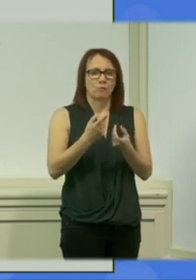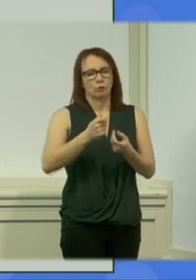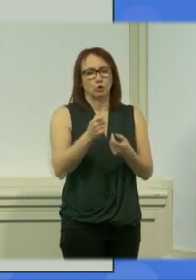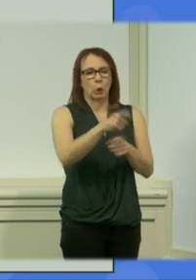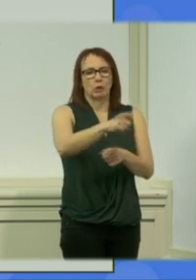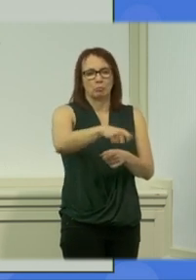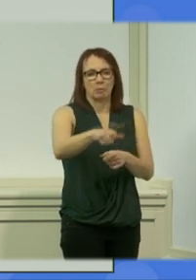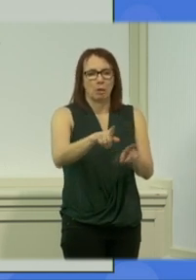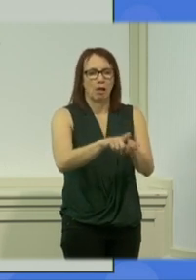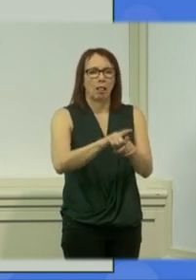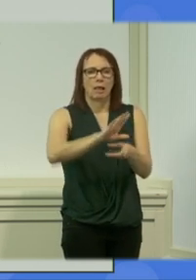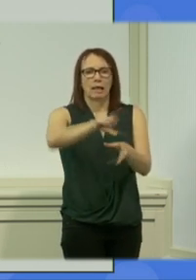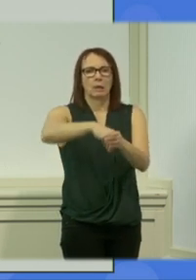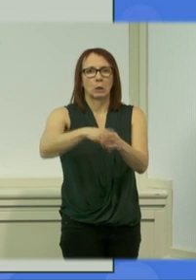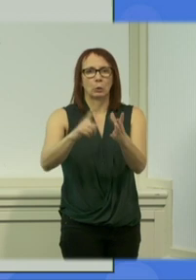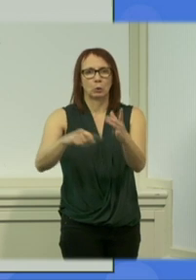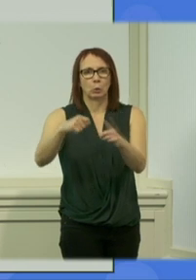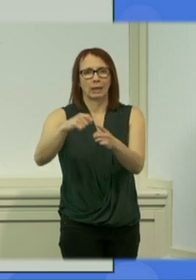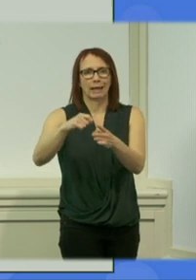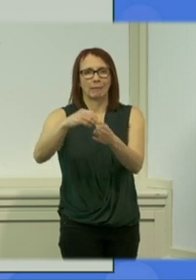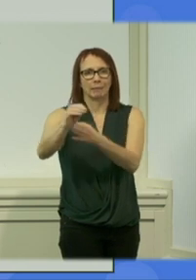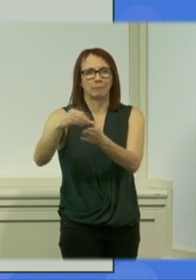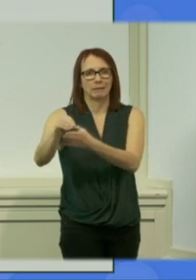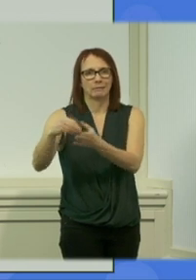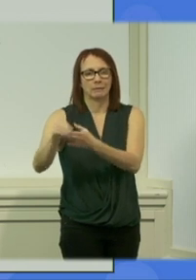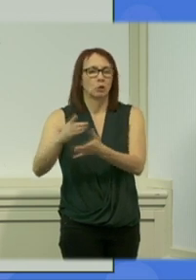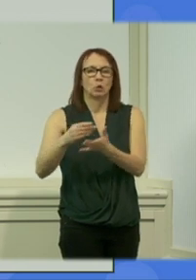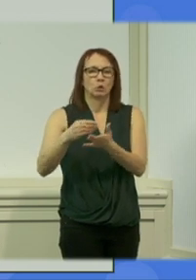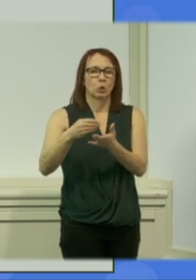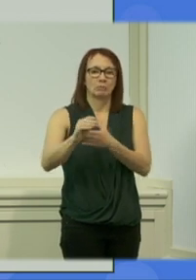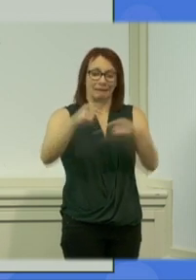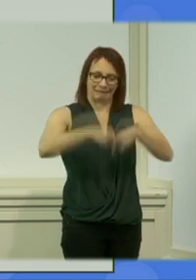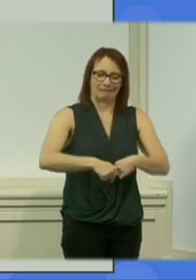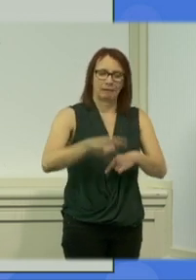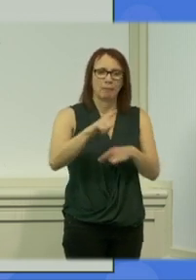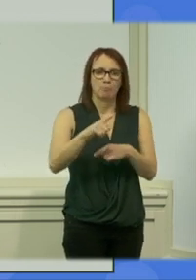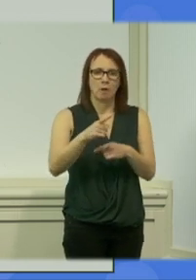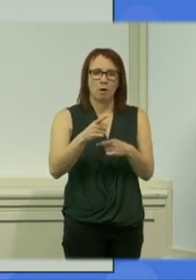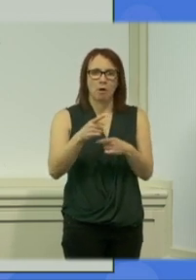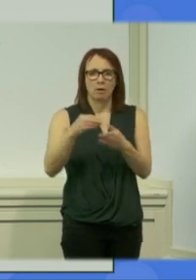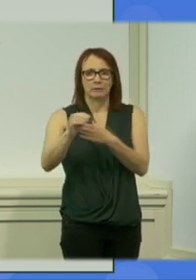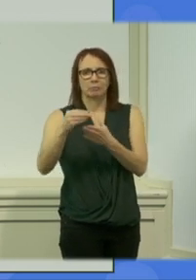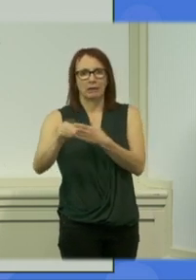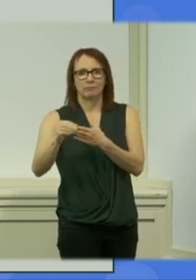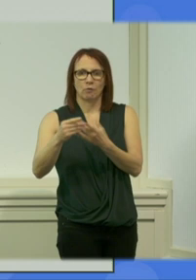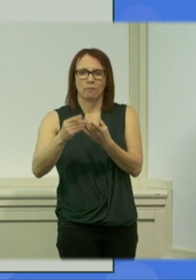international aid and defence and so on. So it's not actually spent in Scotland, but it's spent on our behalf,